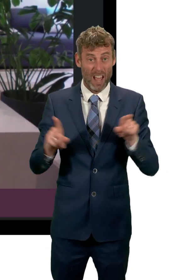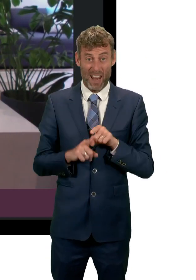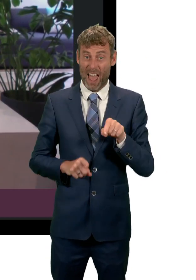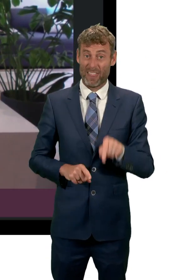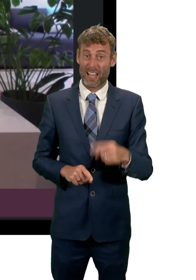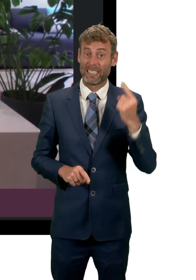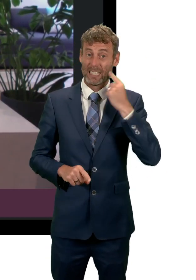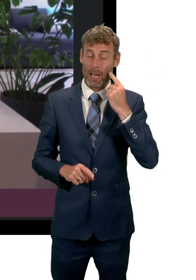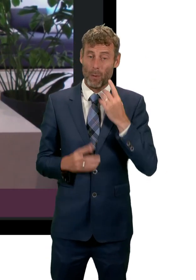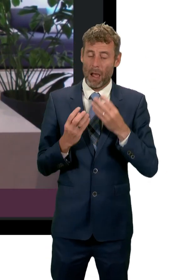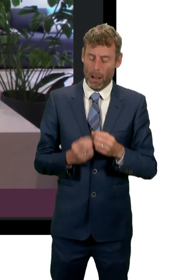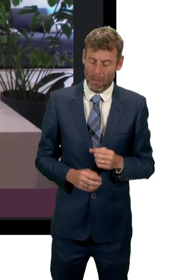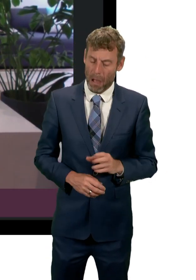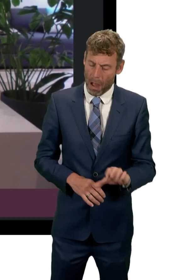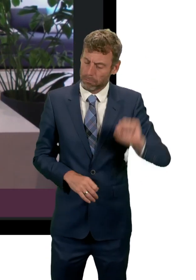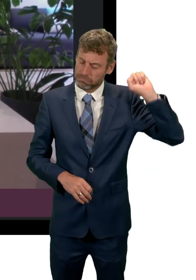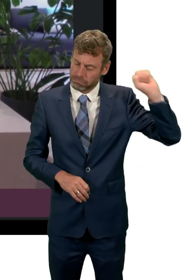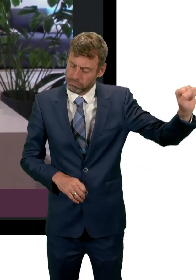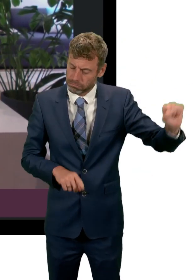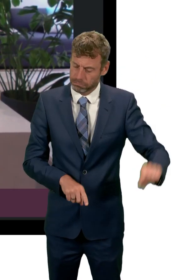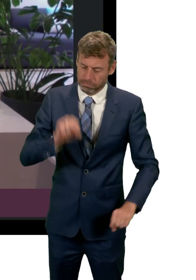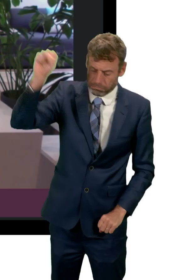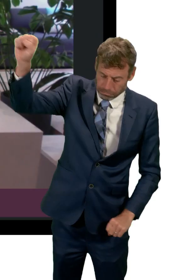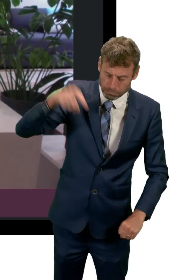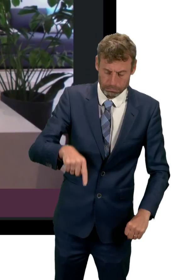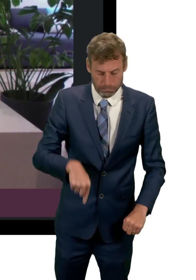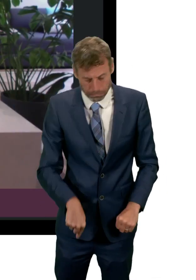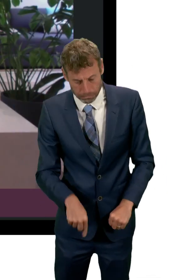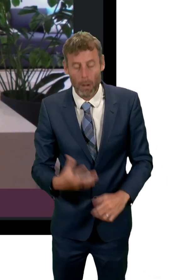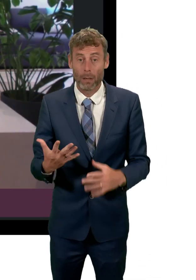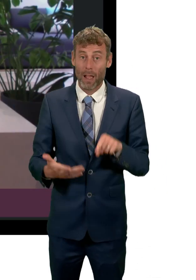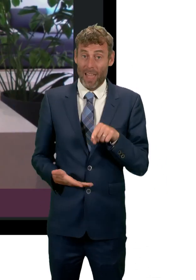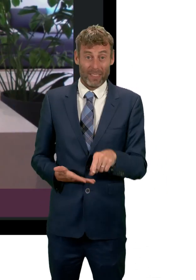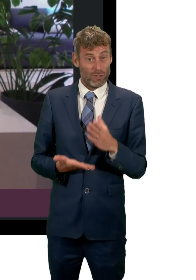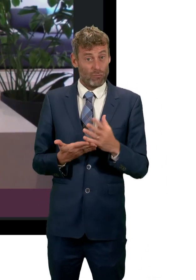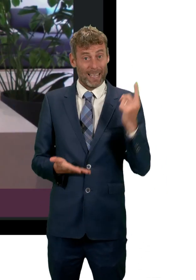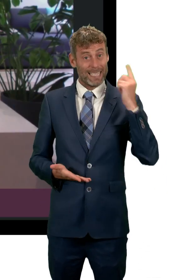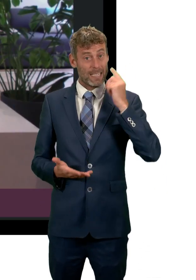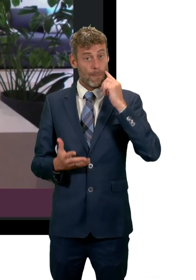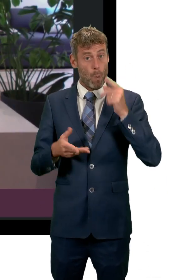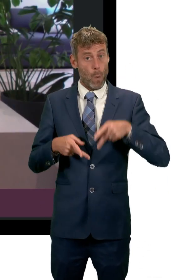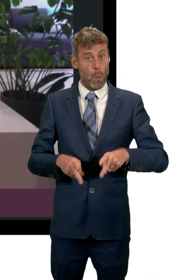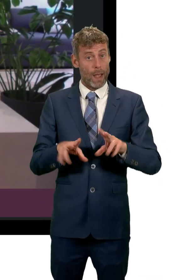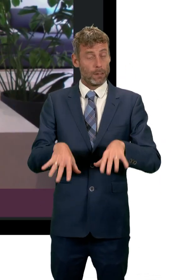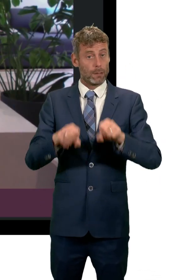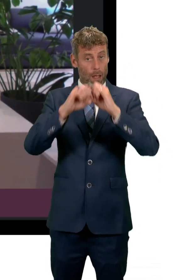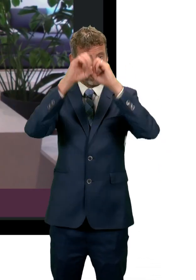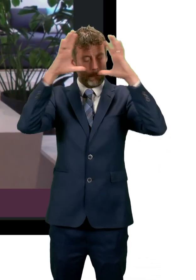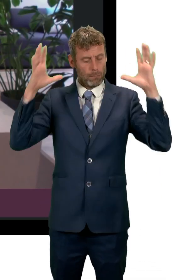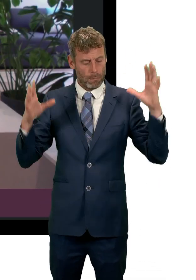in some ways it's, well, it is very complex, but in some ways it's quite simple because we have